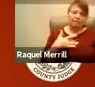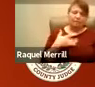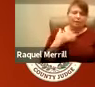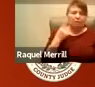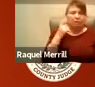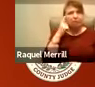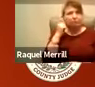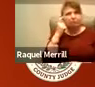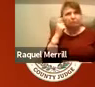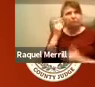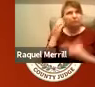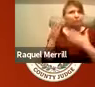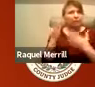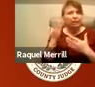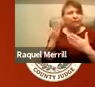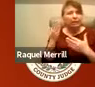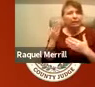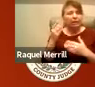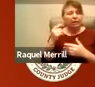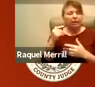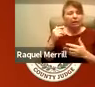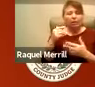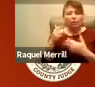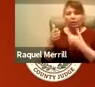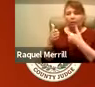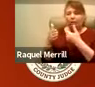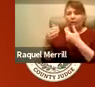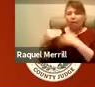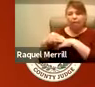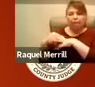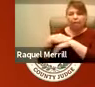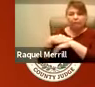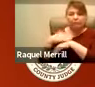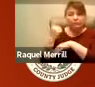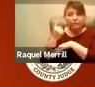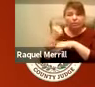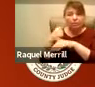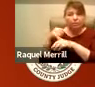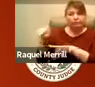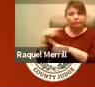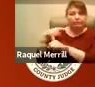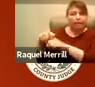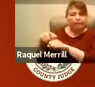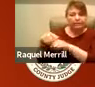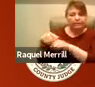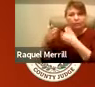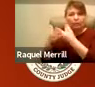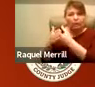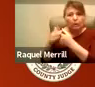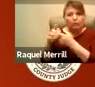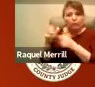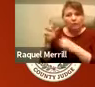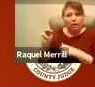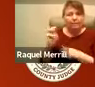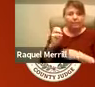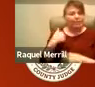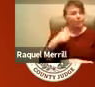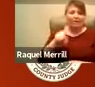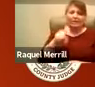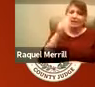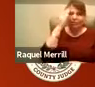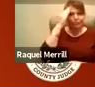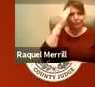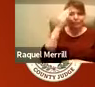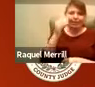we have been, close to somebody that tested positive, or we need to know. I mean, I know